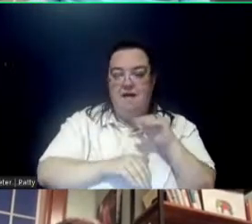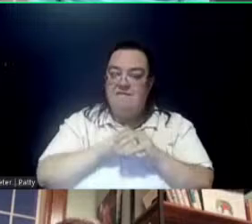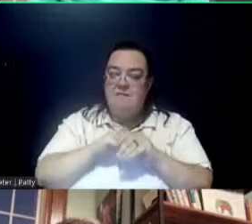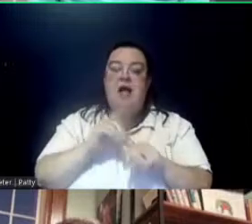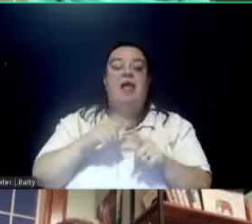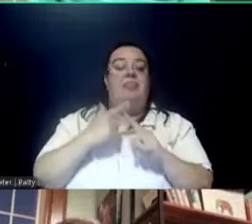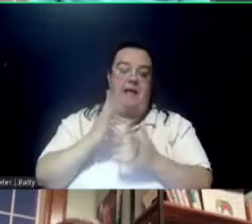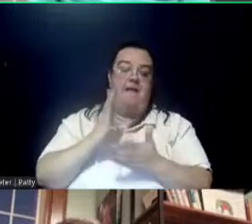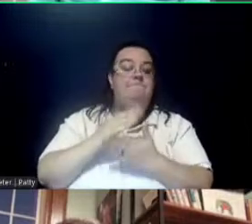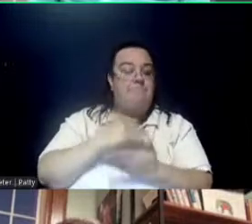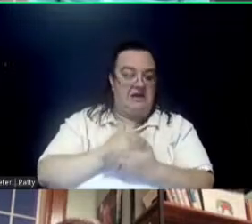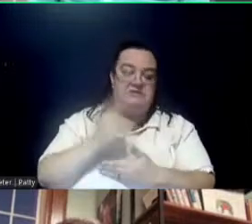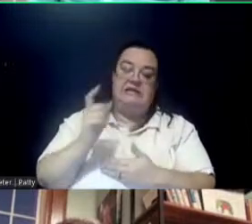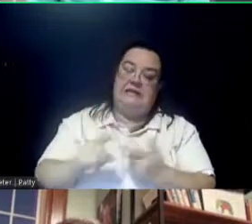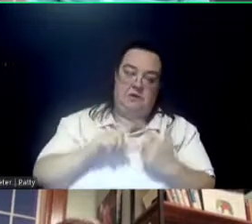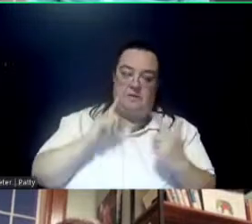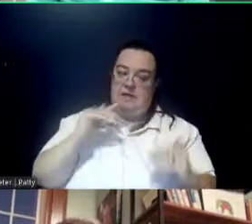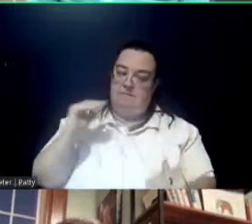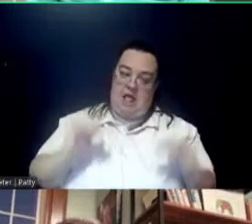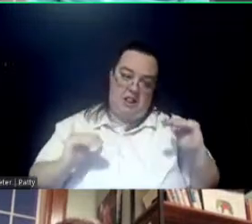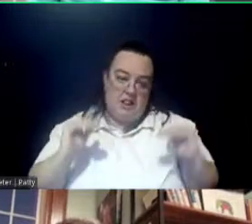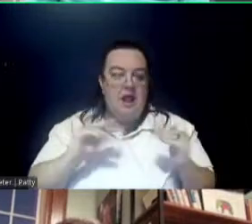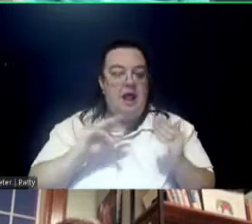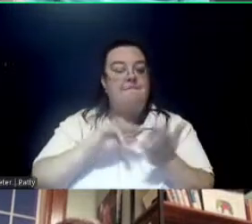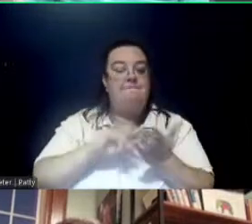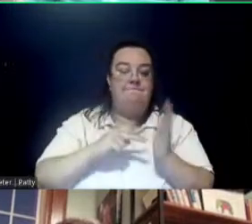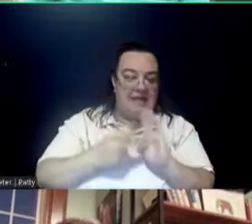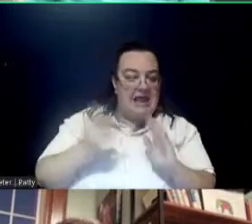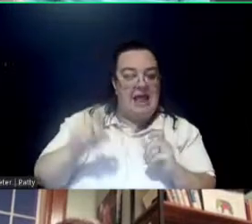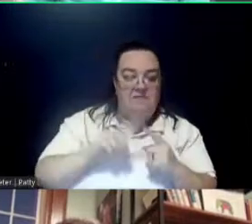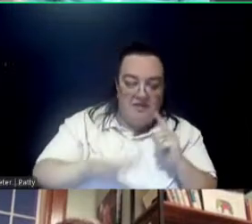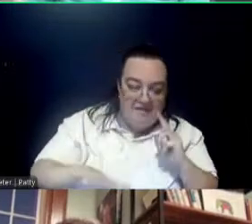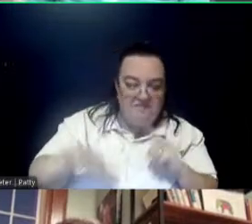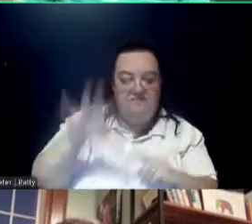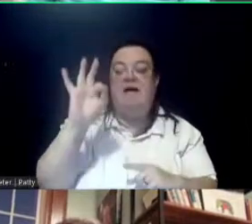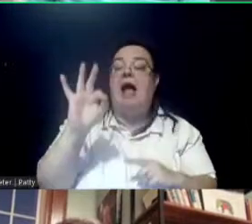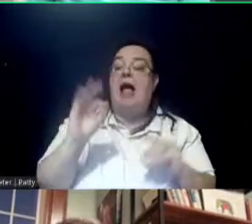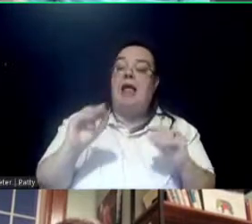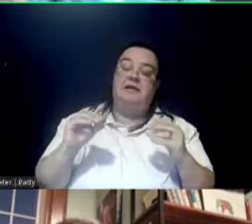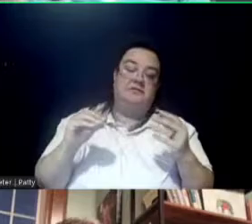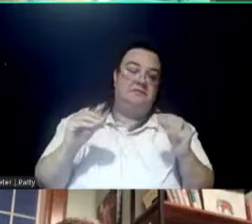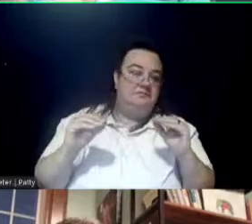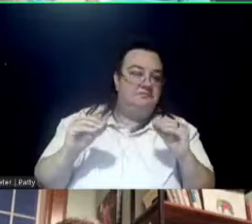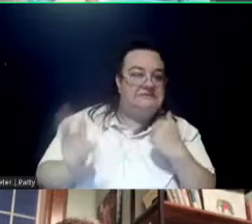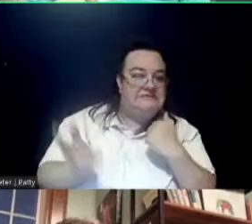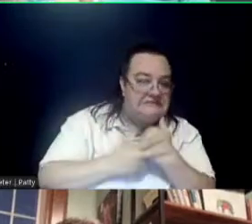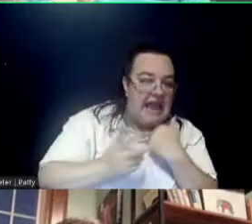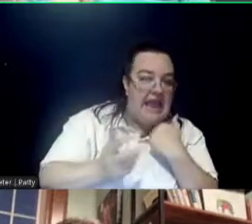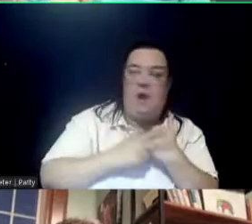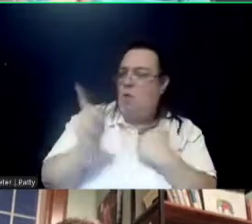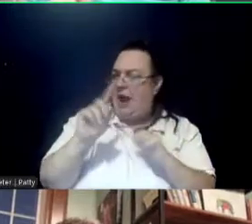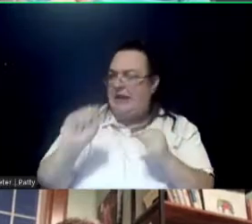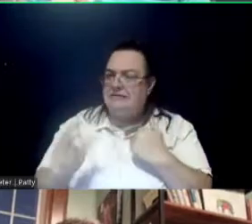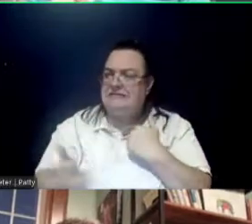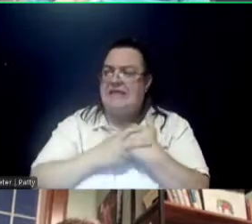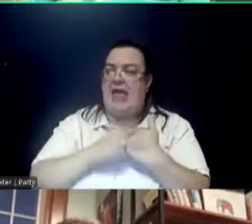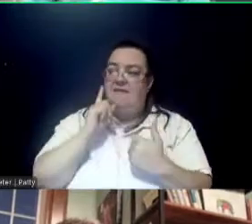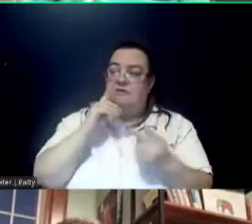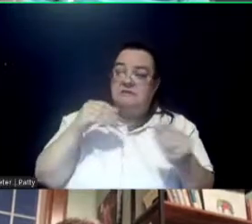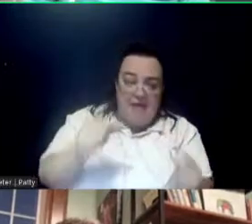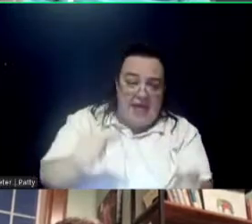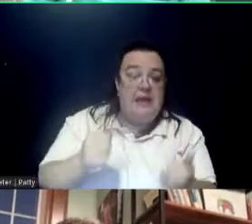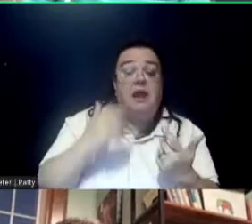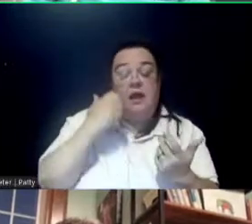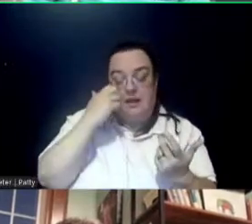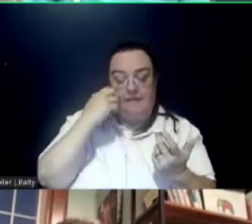budget has to be balanced. And that means we have to find savings in spending, and we have to